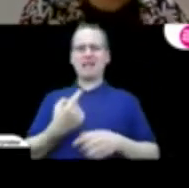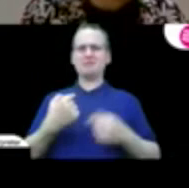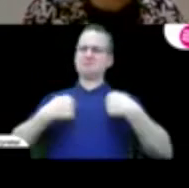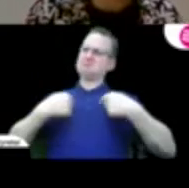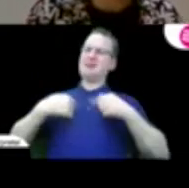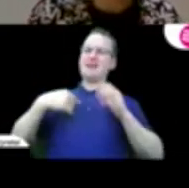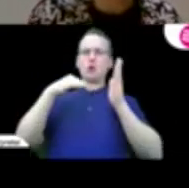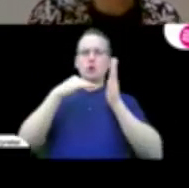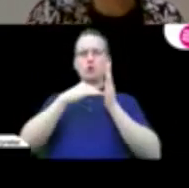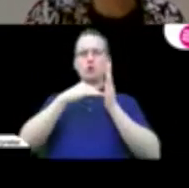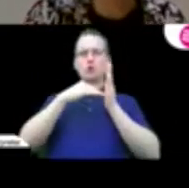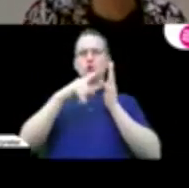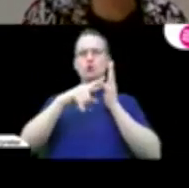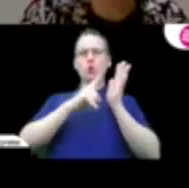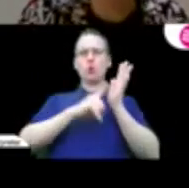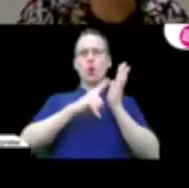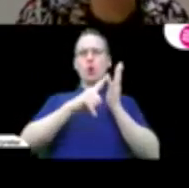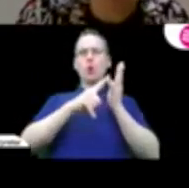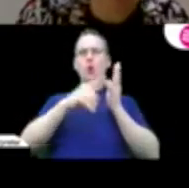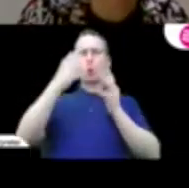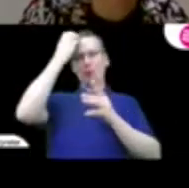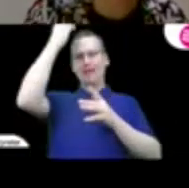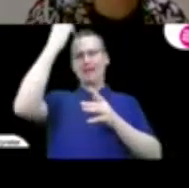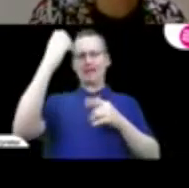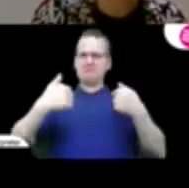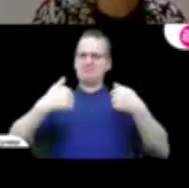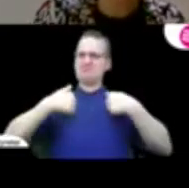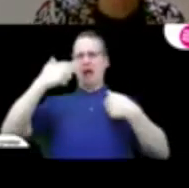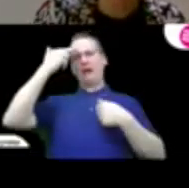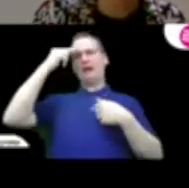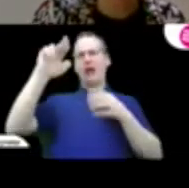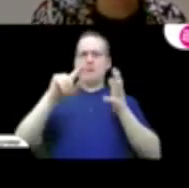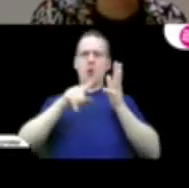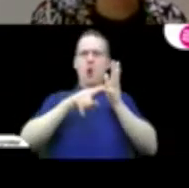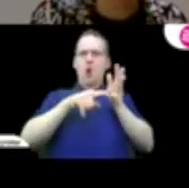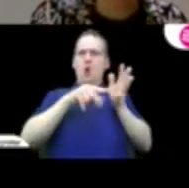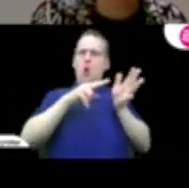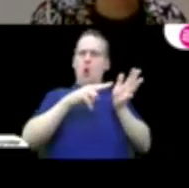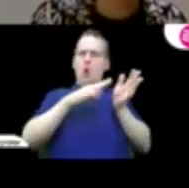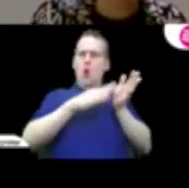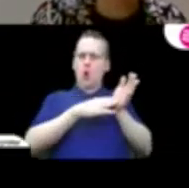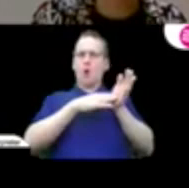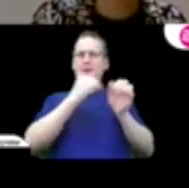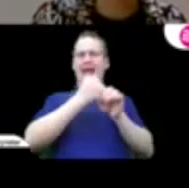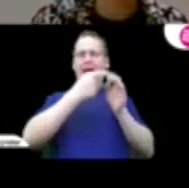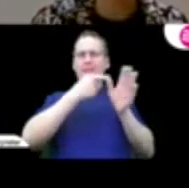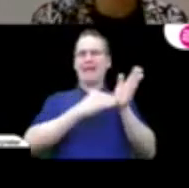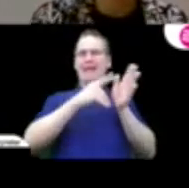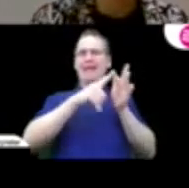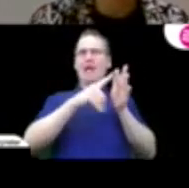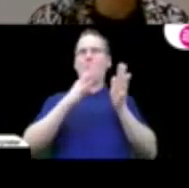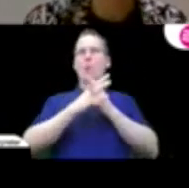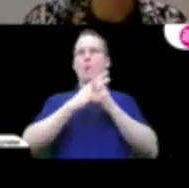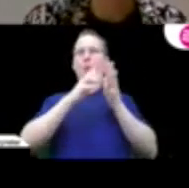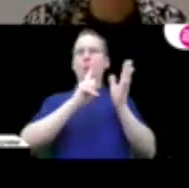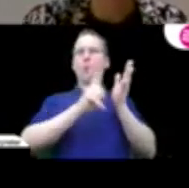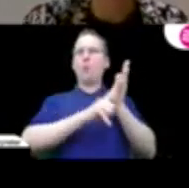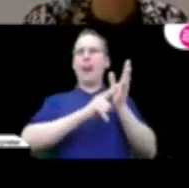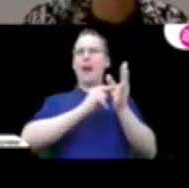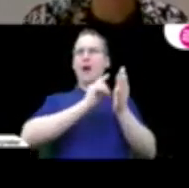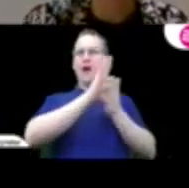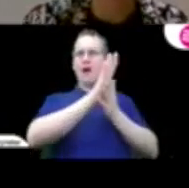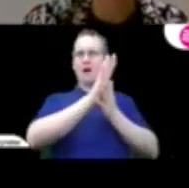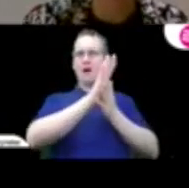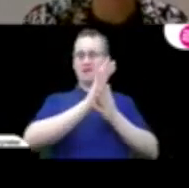queen called Ungami Wala. John may well have been thinking, you